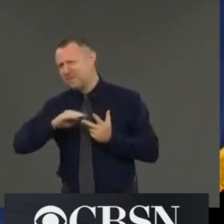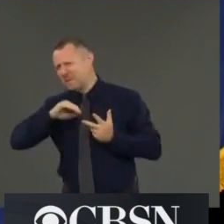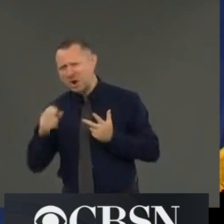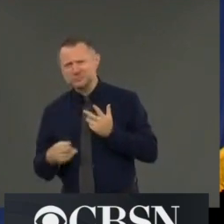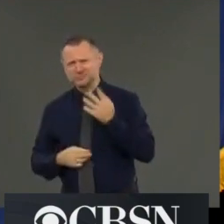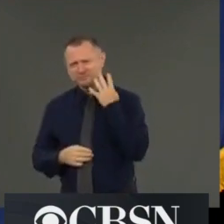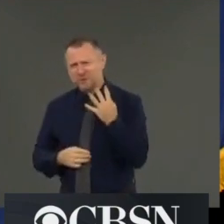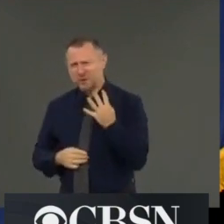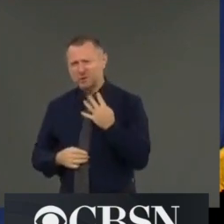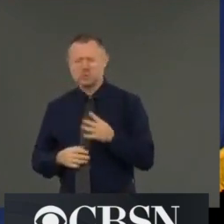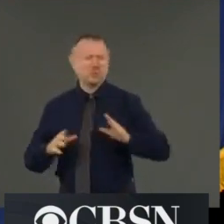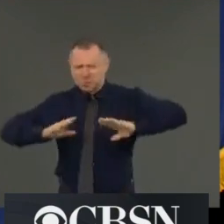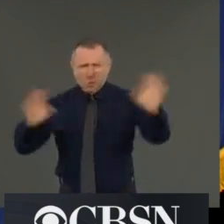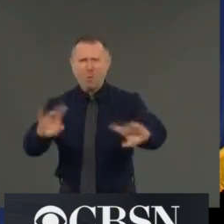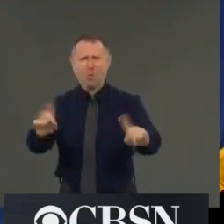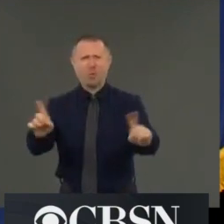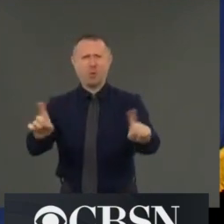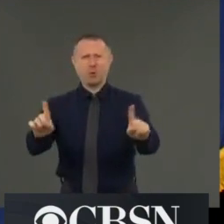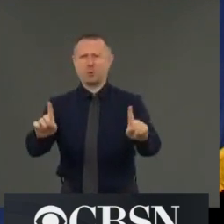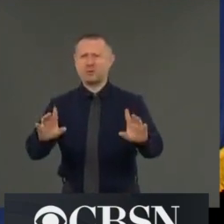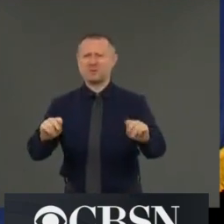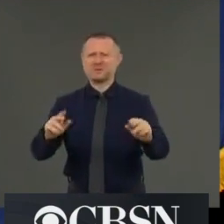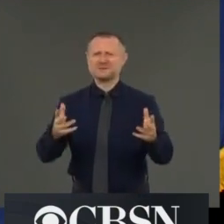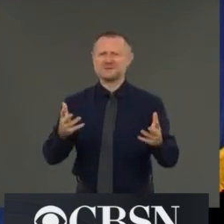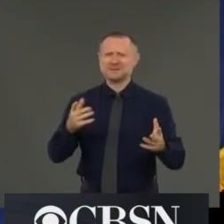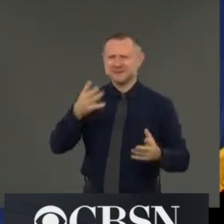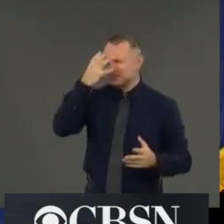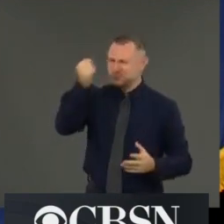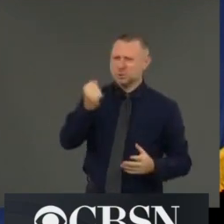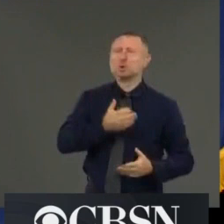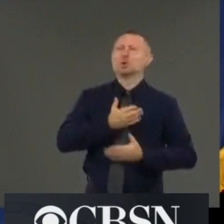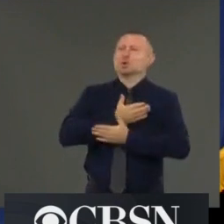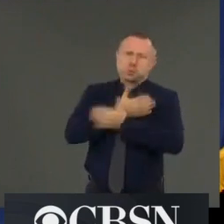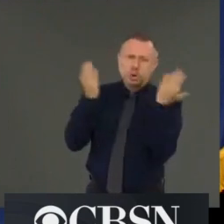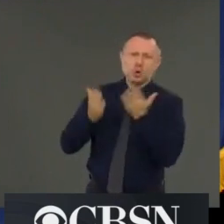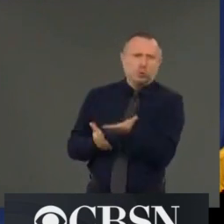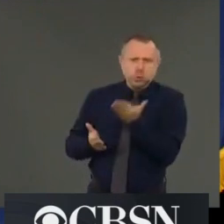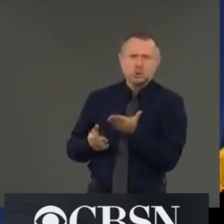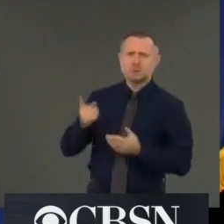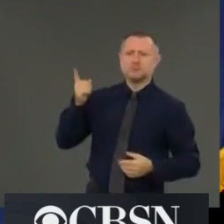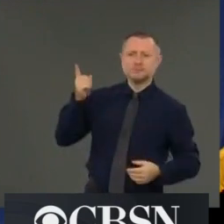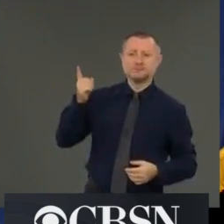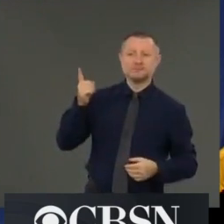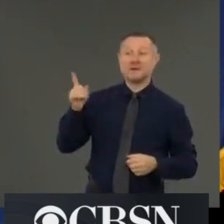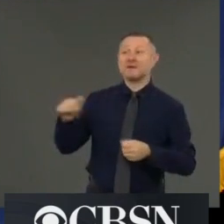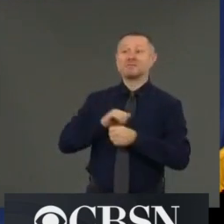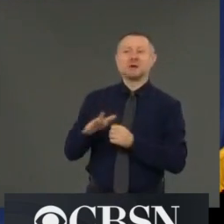No. I mean, it defies common sense. The virus got on a plane